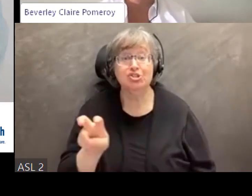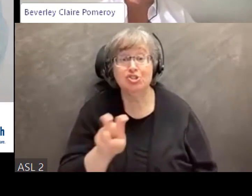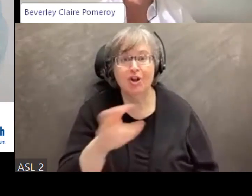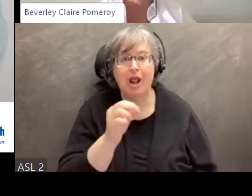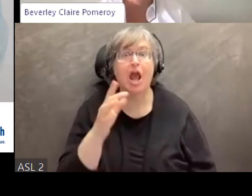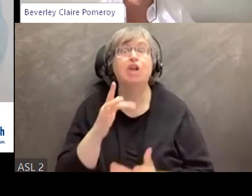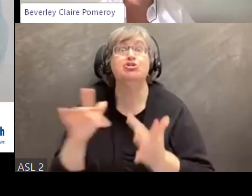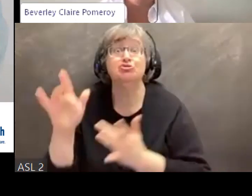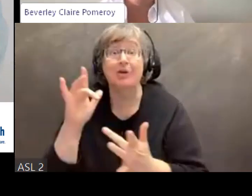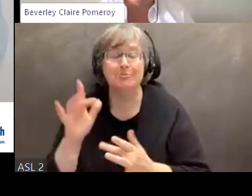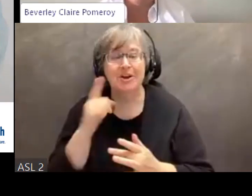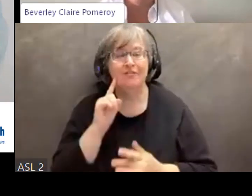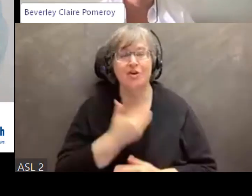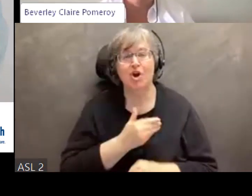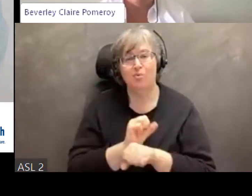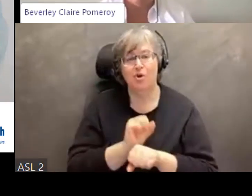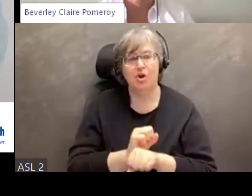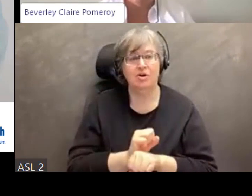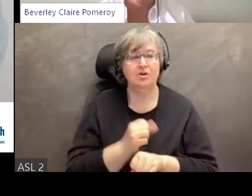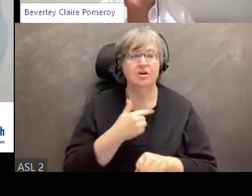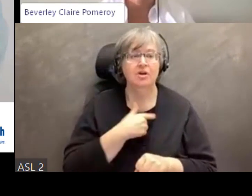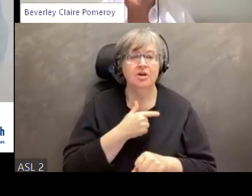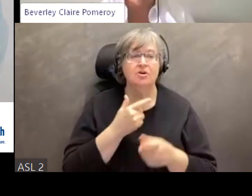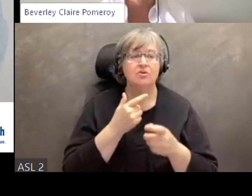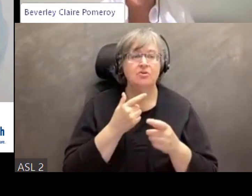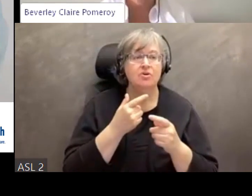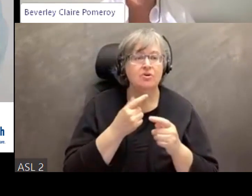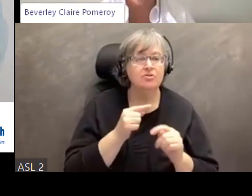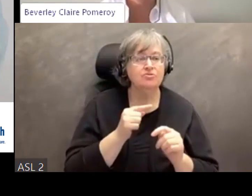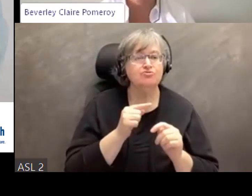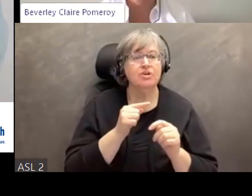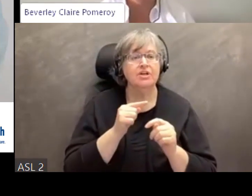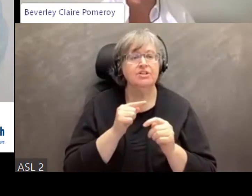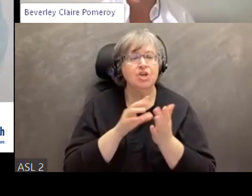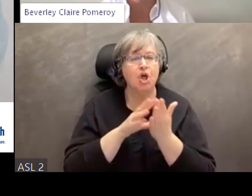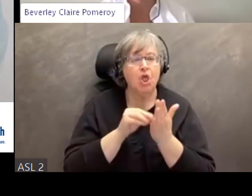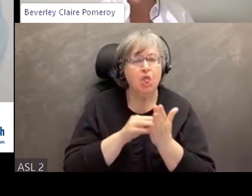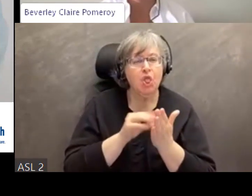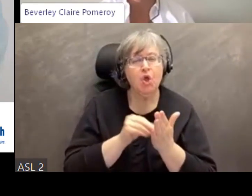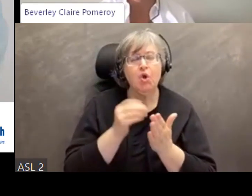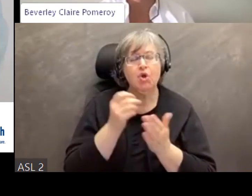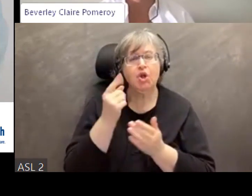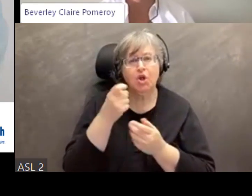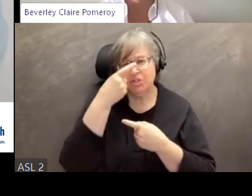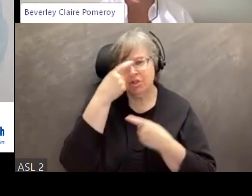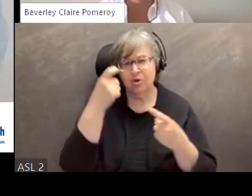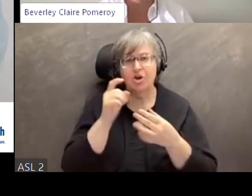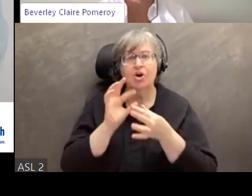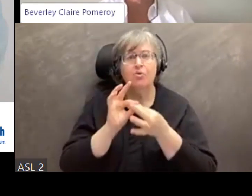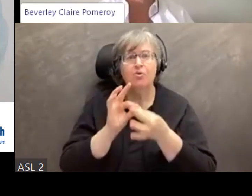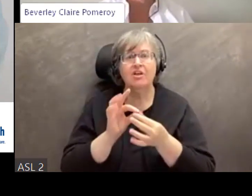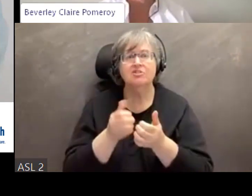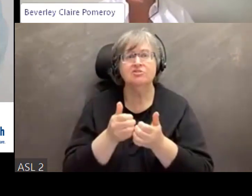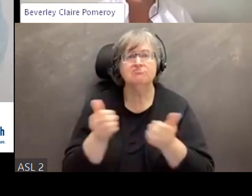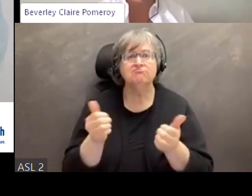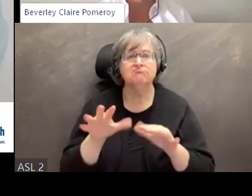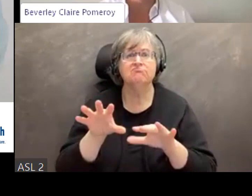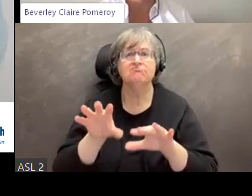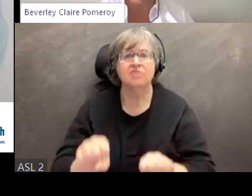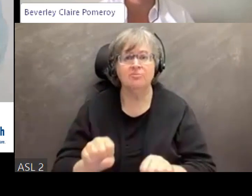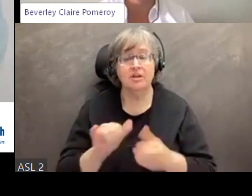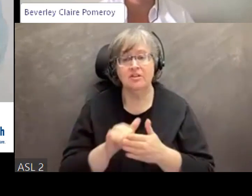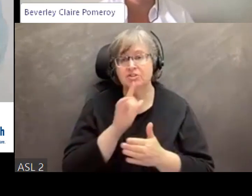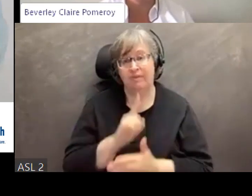and a trip for the work that we're doing. And we've been unlearning and understanding trauma in the context of decolonization. This